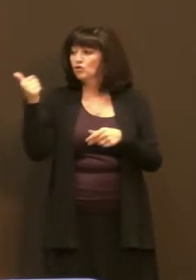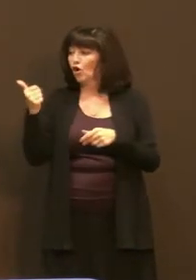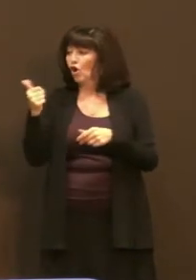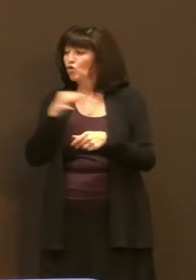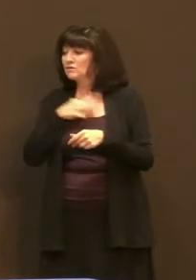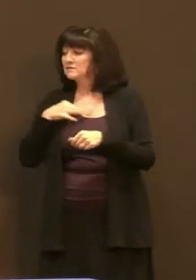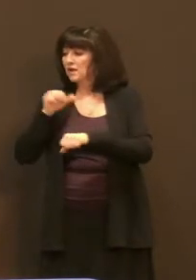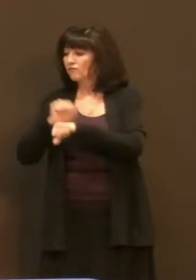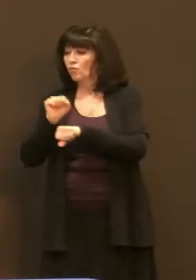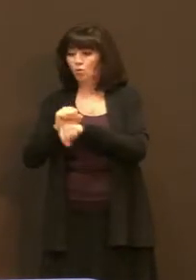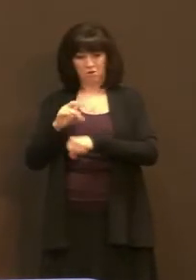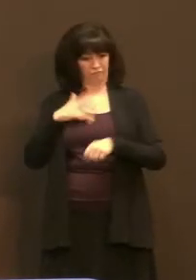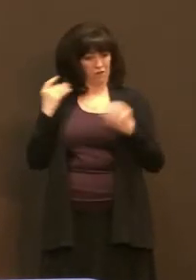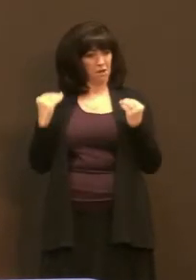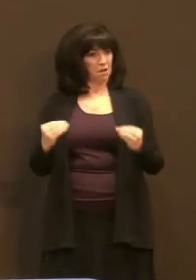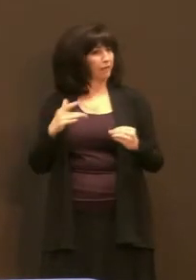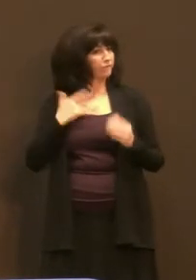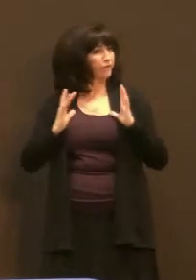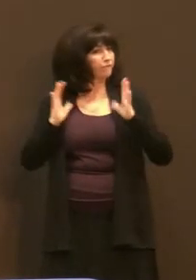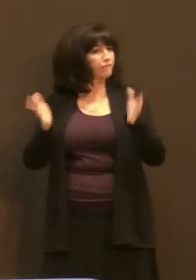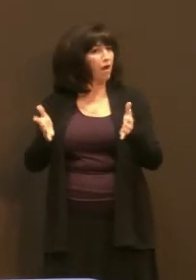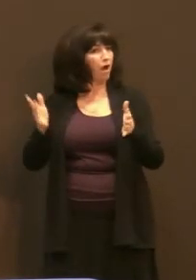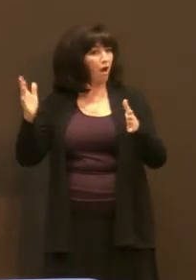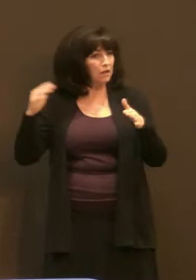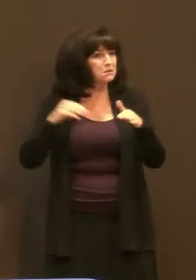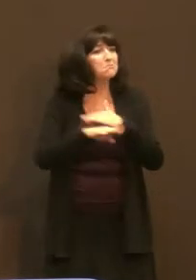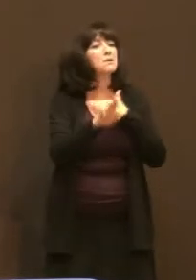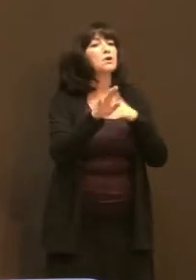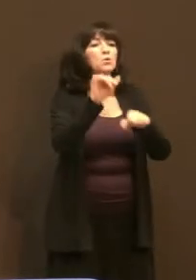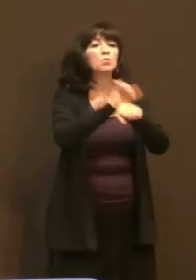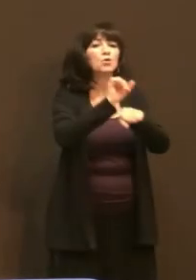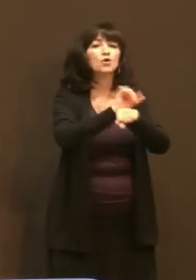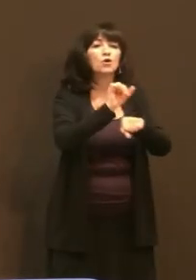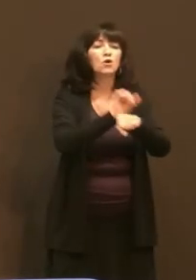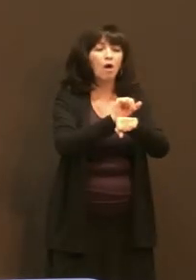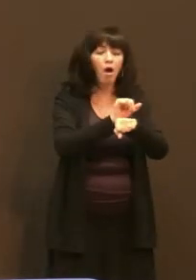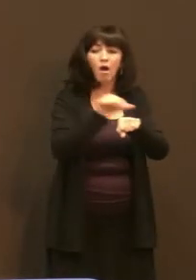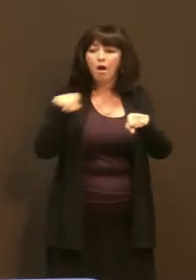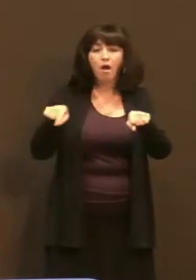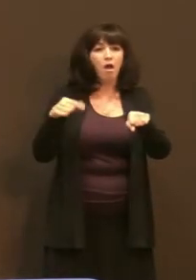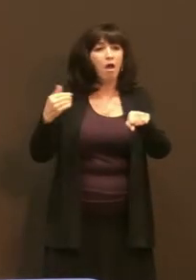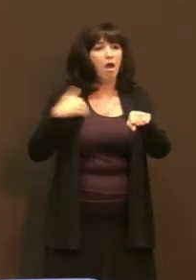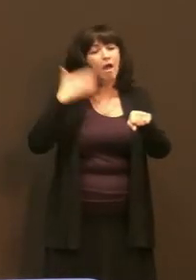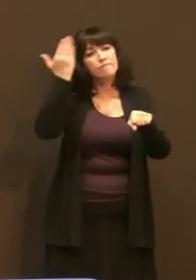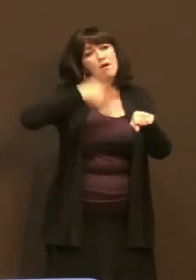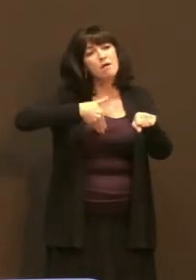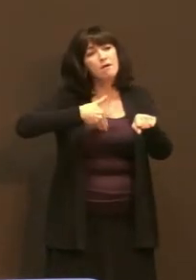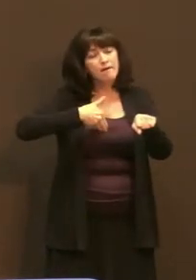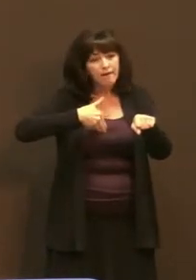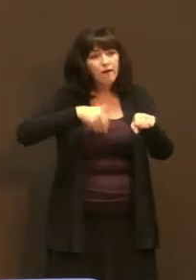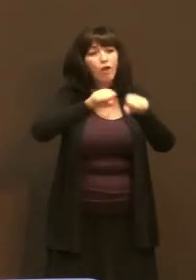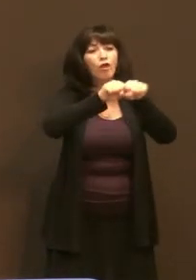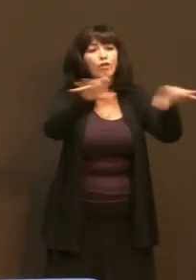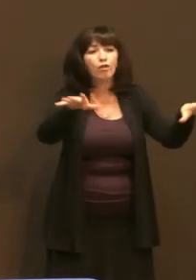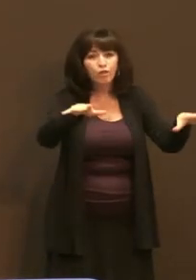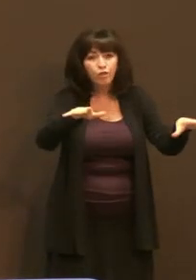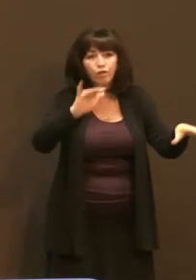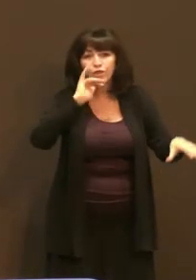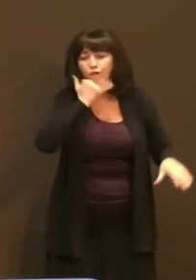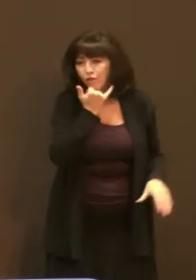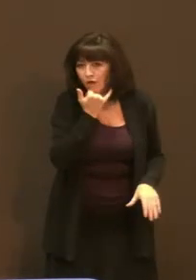and before we know, people have been exposed, and that's a challenge to prevent, right? But one of